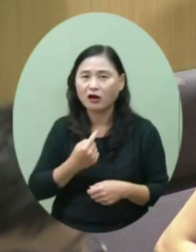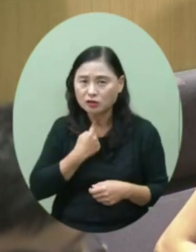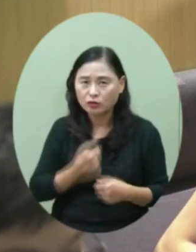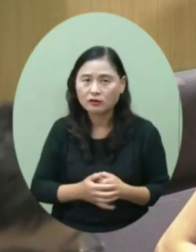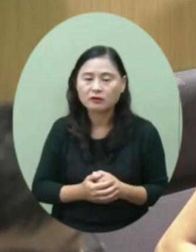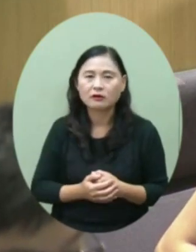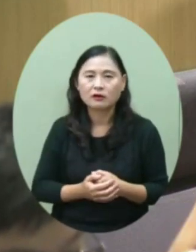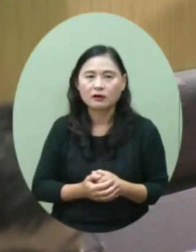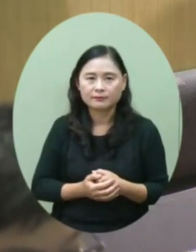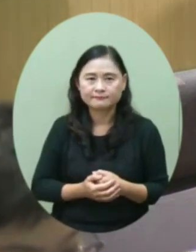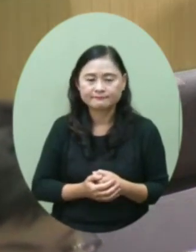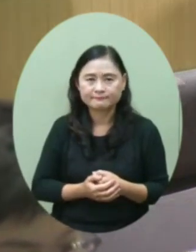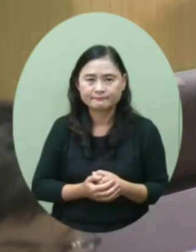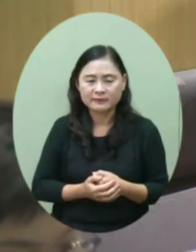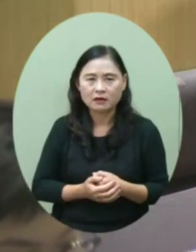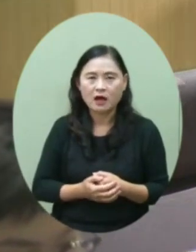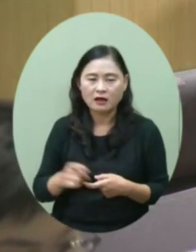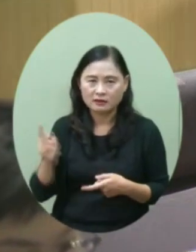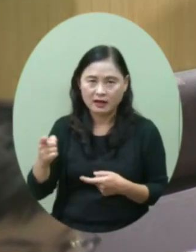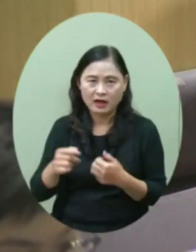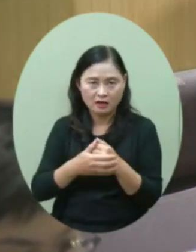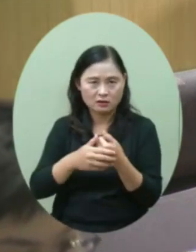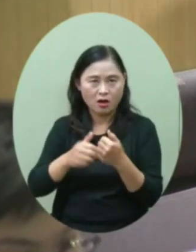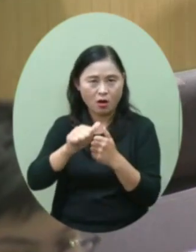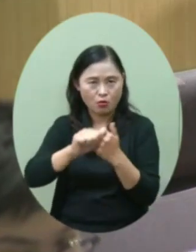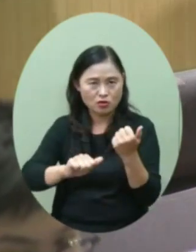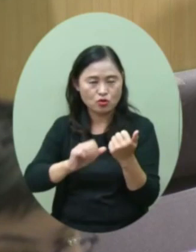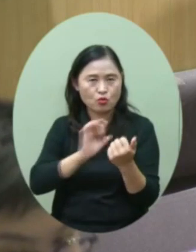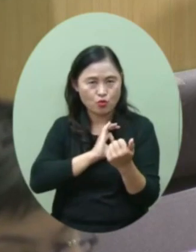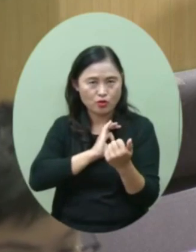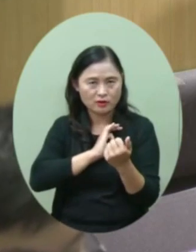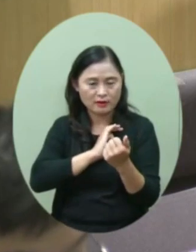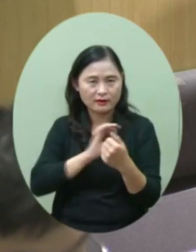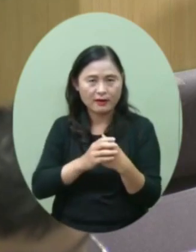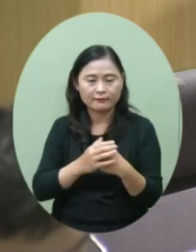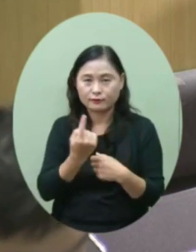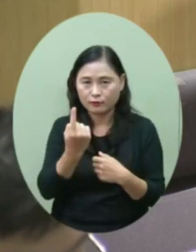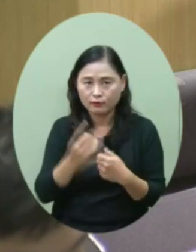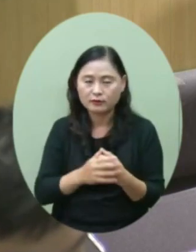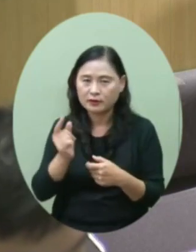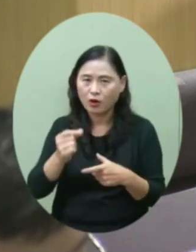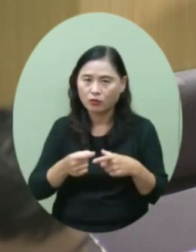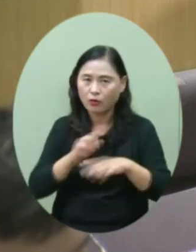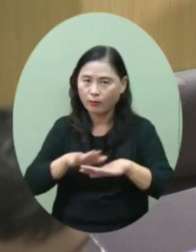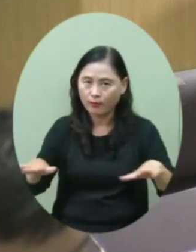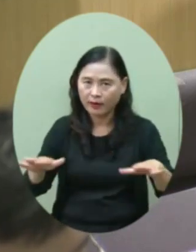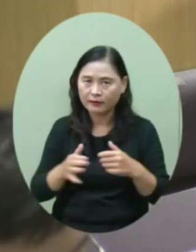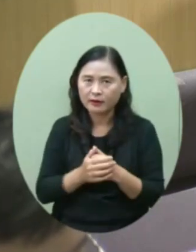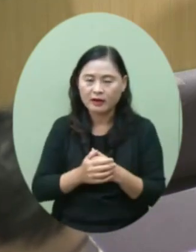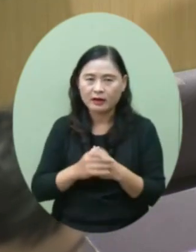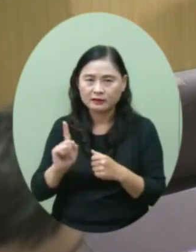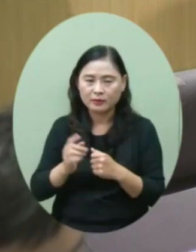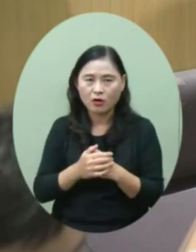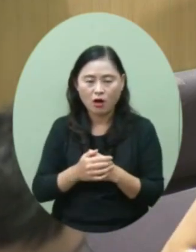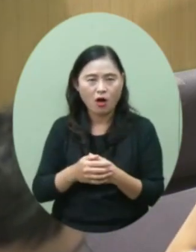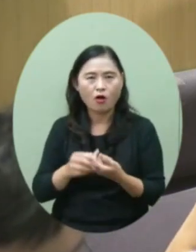you can uphold fairness and not to be interfered when you make prosecution decision, especially when there might be discussions in the